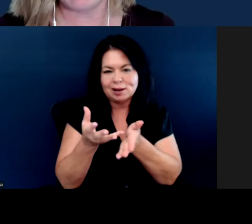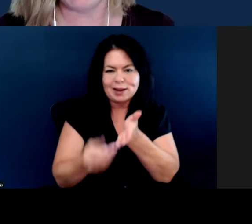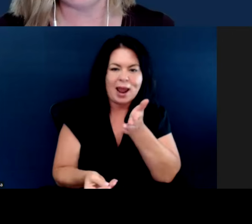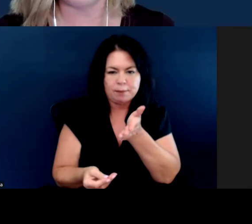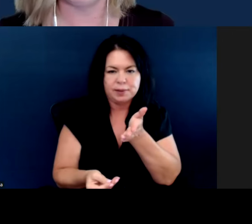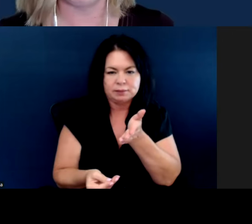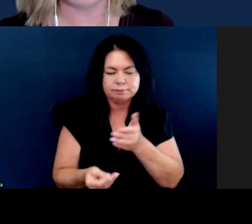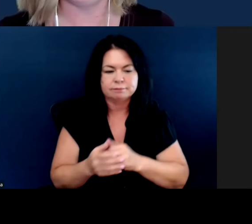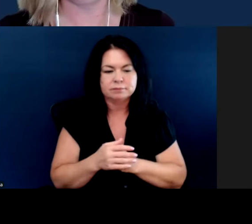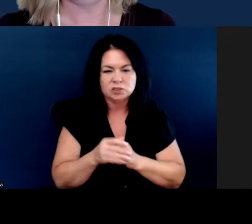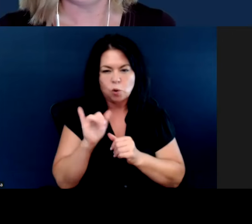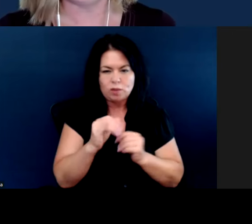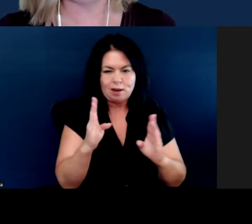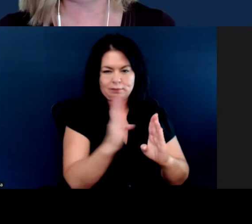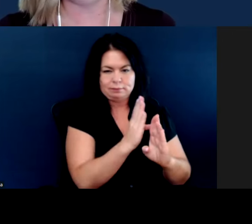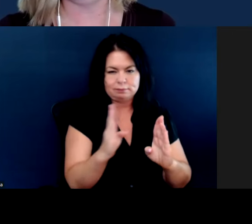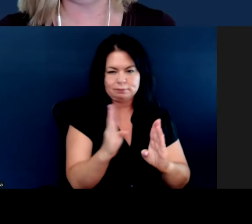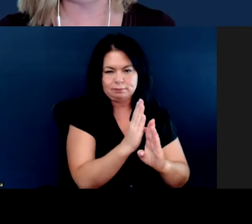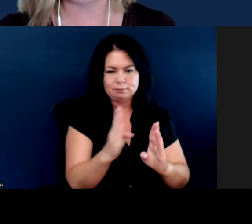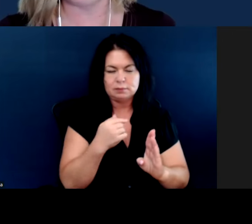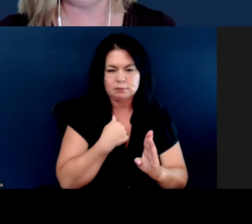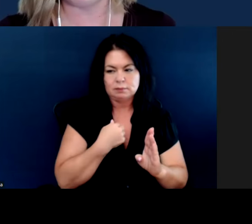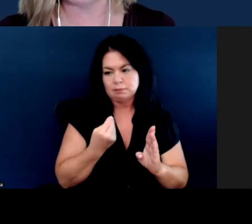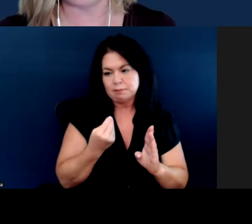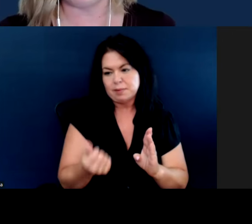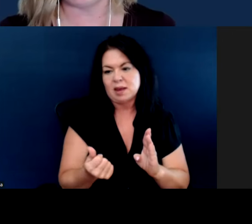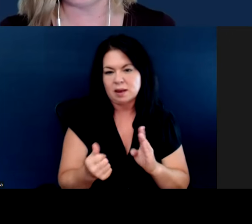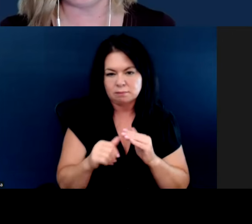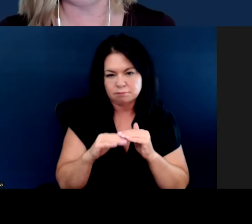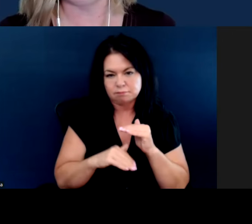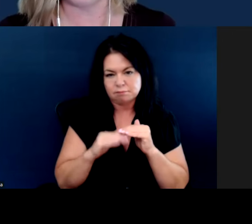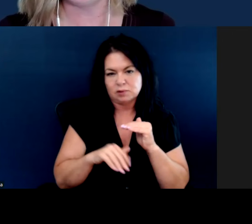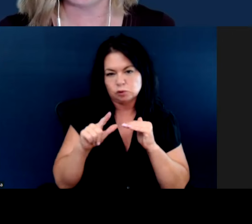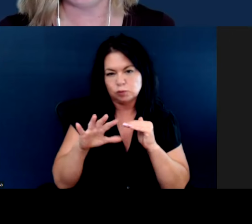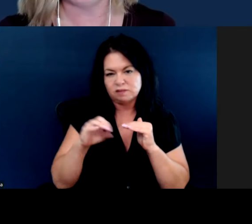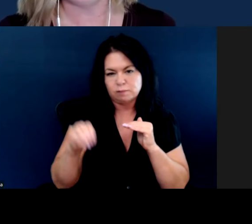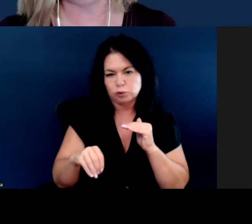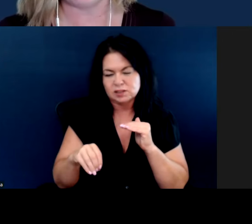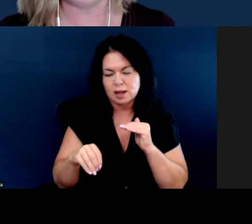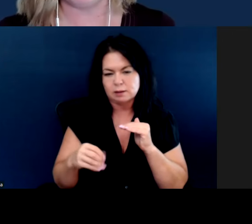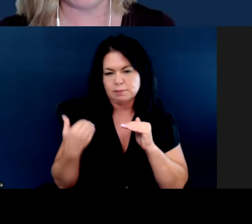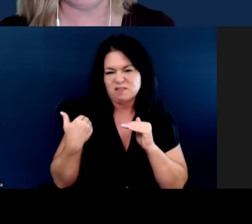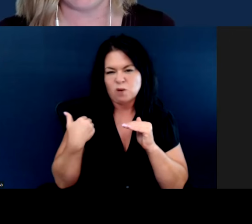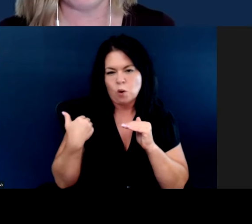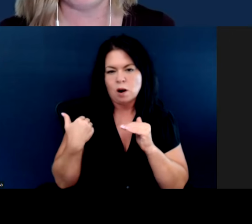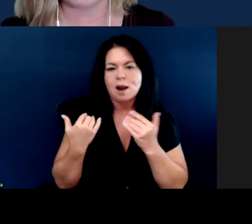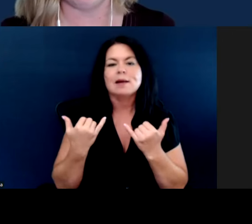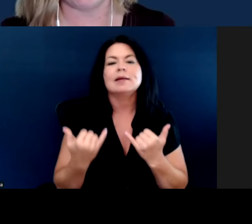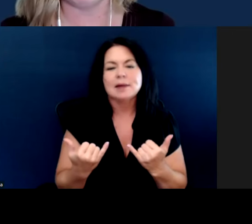gonna pay, like if you were paying less than 25% for a drug previously, you're now gonna